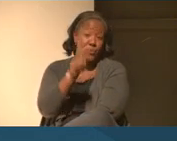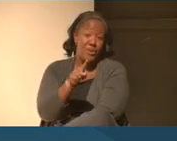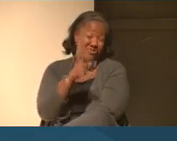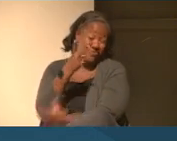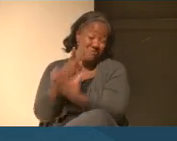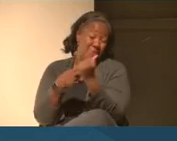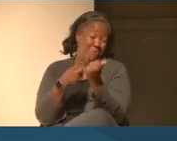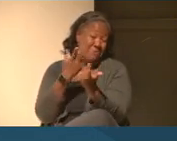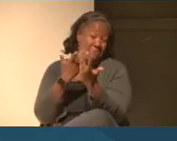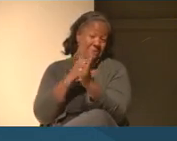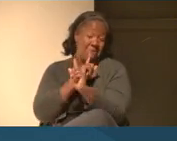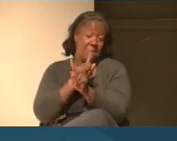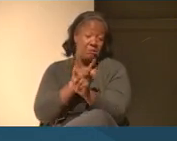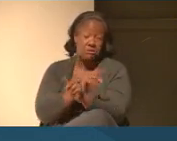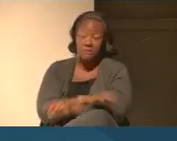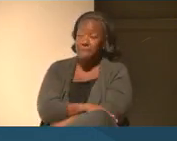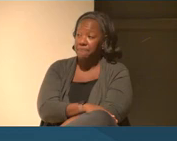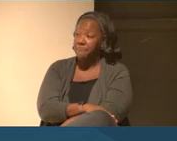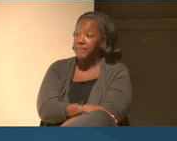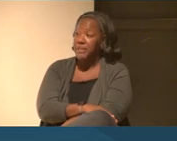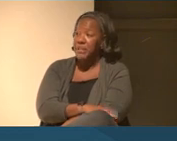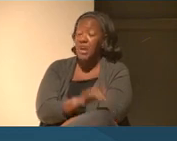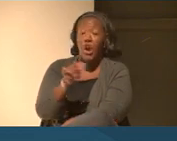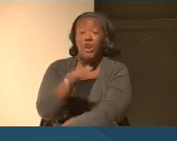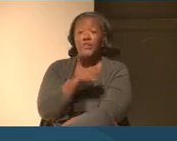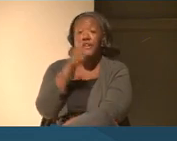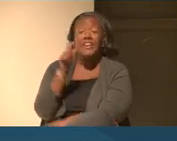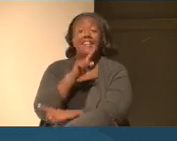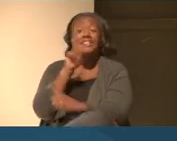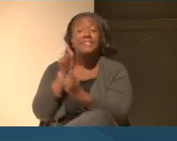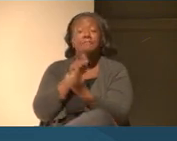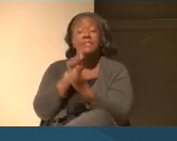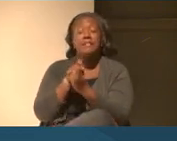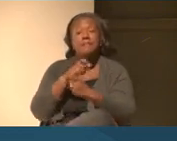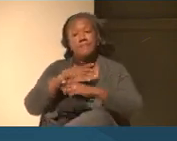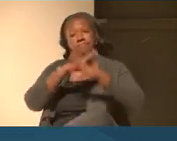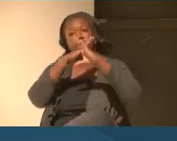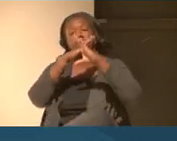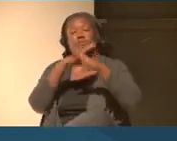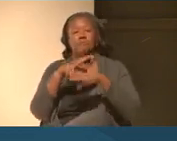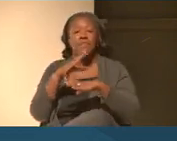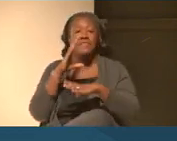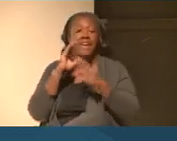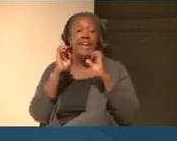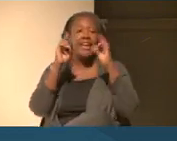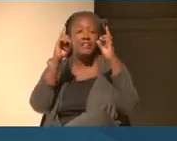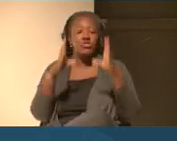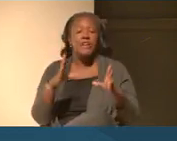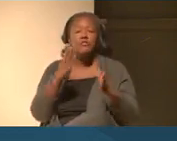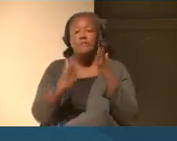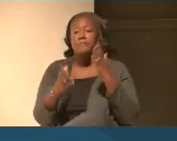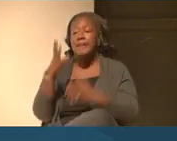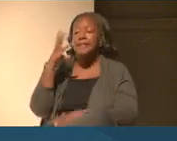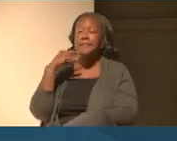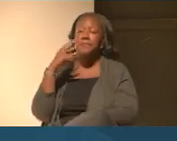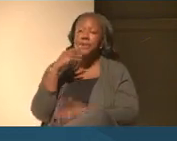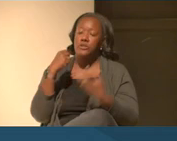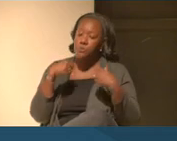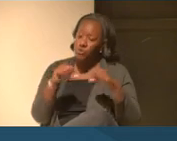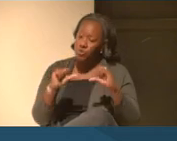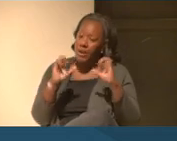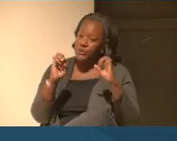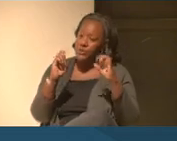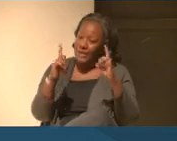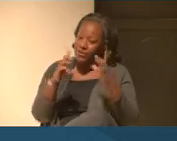this question, too. Are there any specific roadblocks that educators might encounter when trying to educate students on